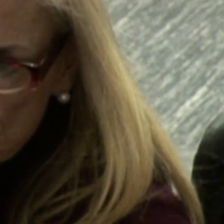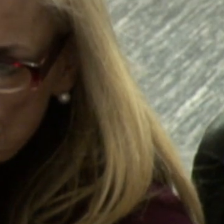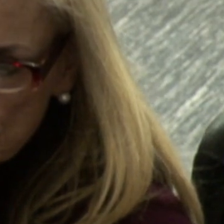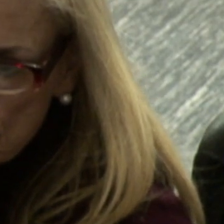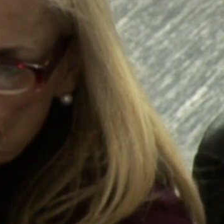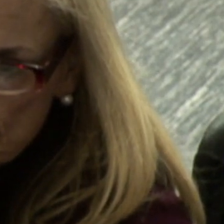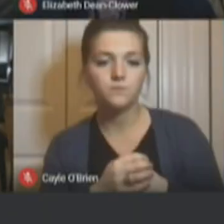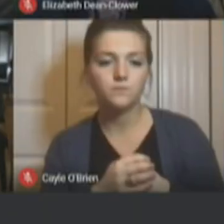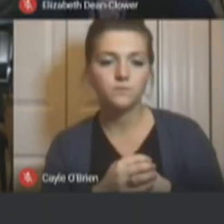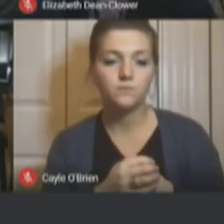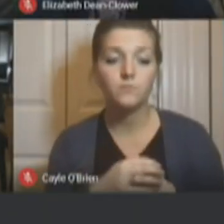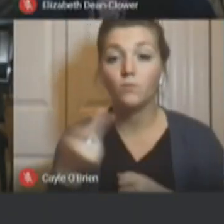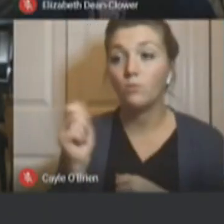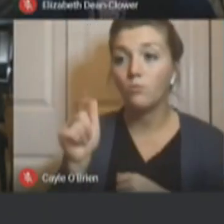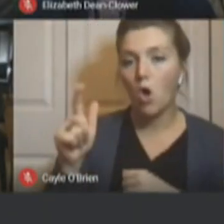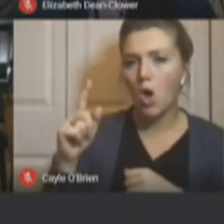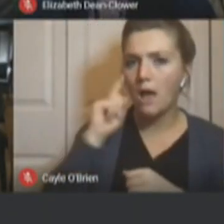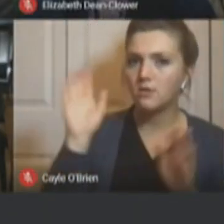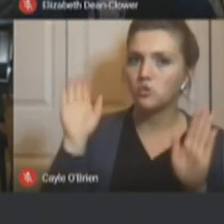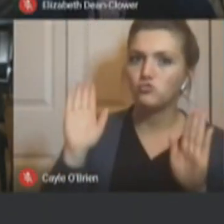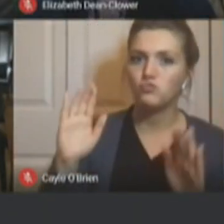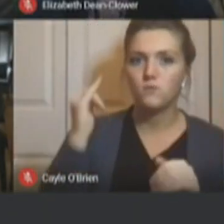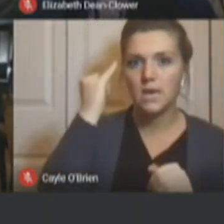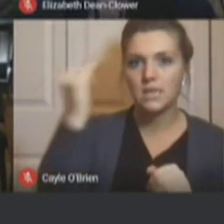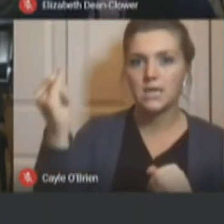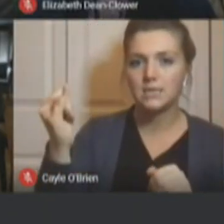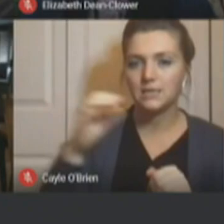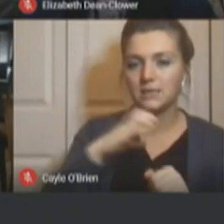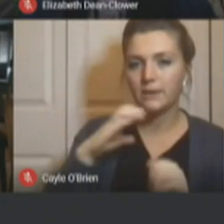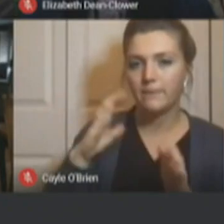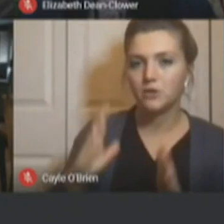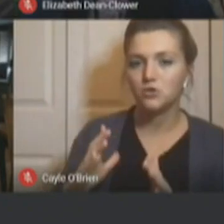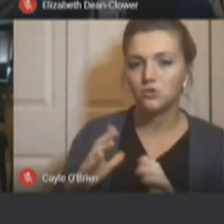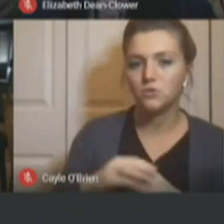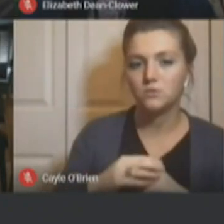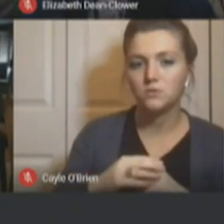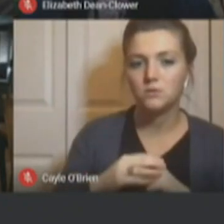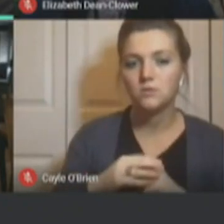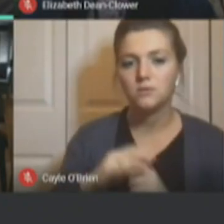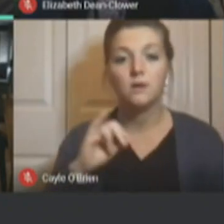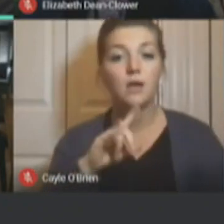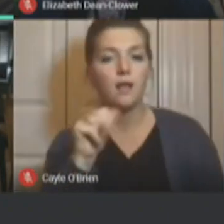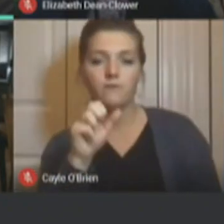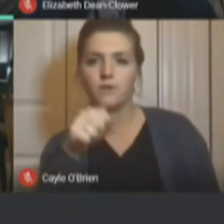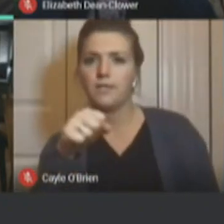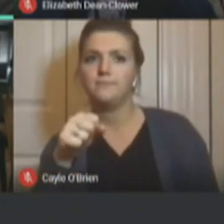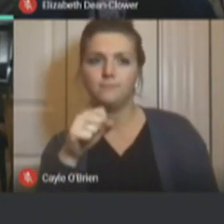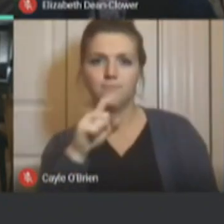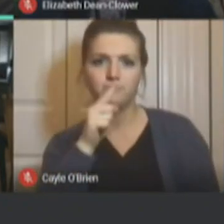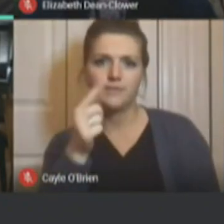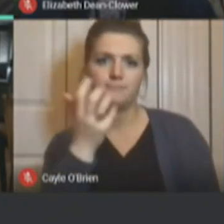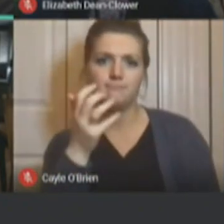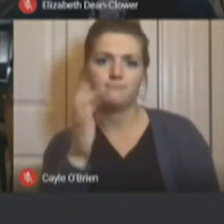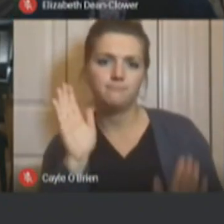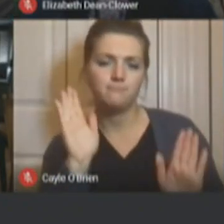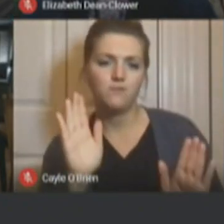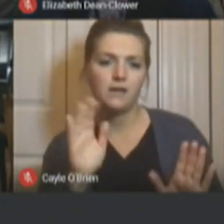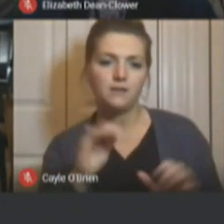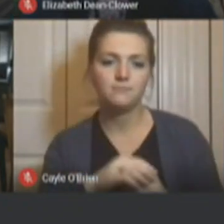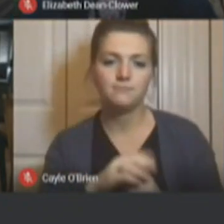I think that's a great idea, Commissioner. I think that's a fantastic idea. I'm all on